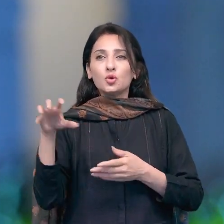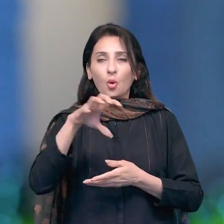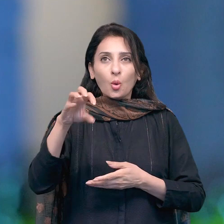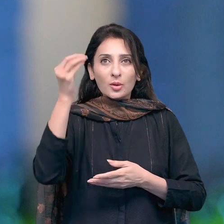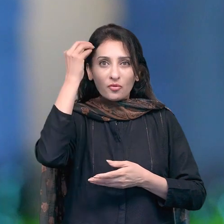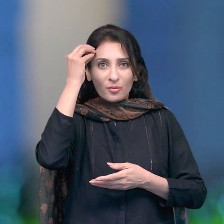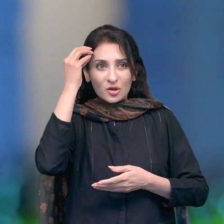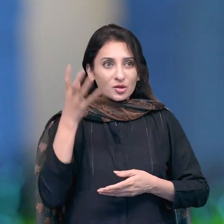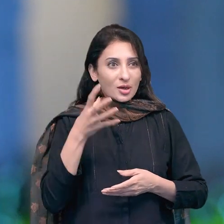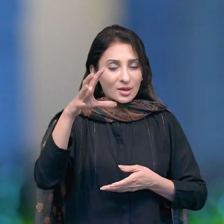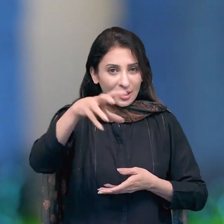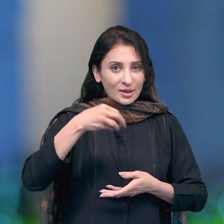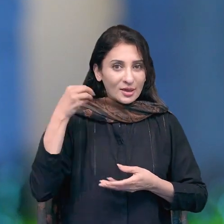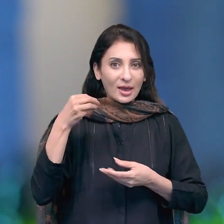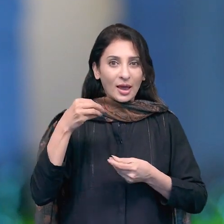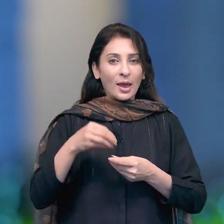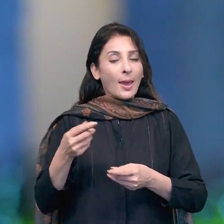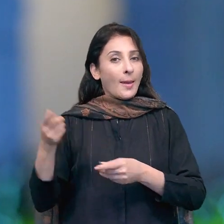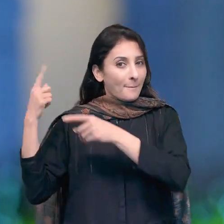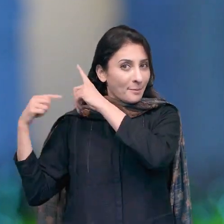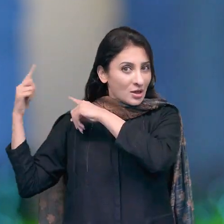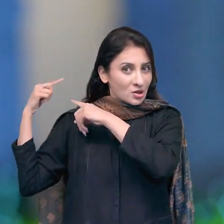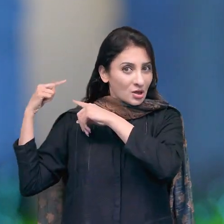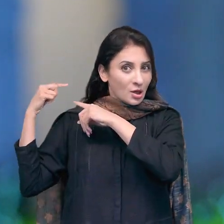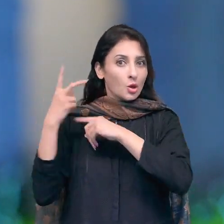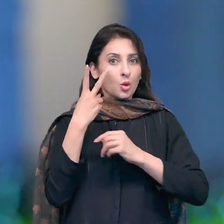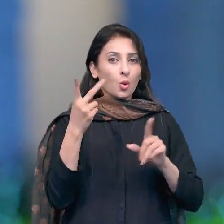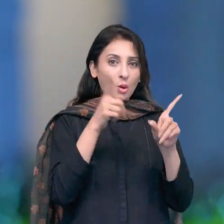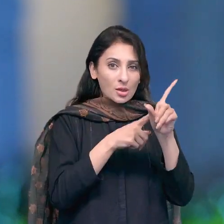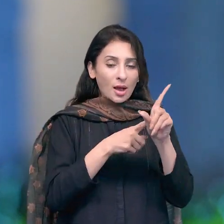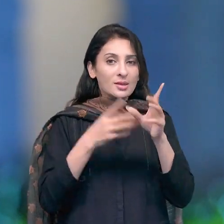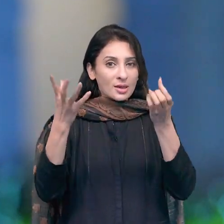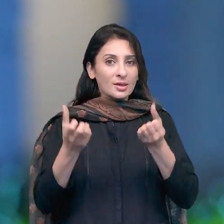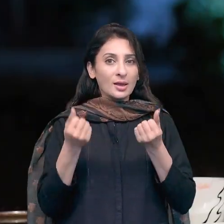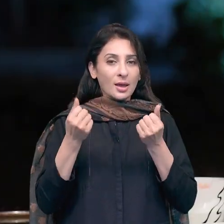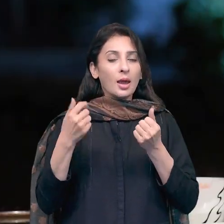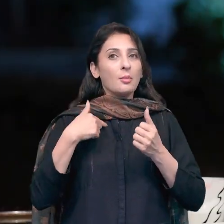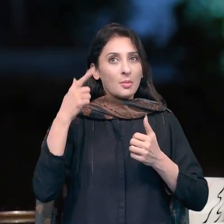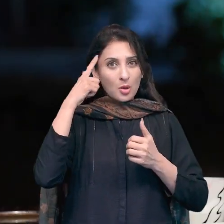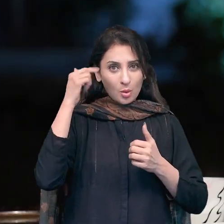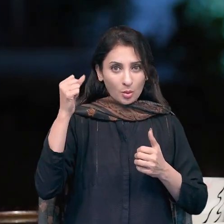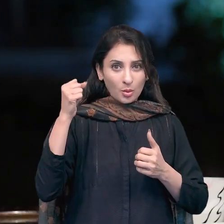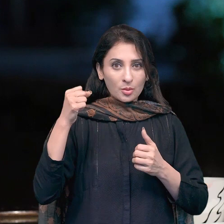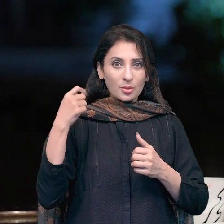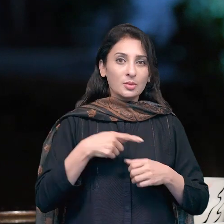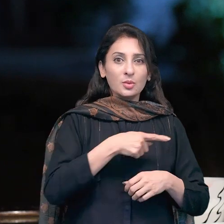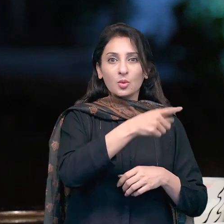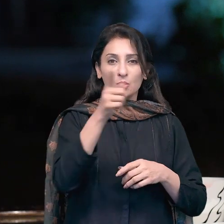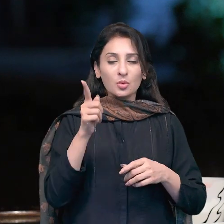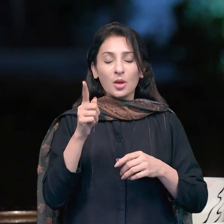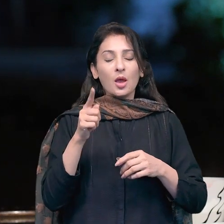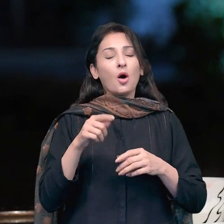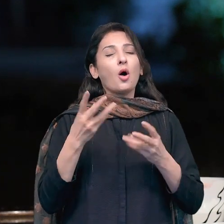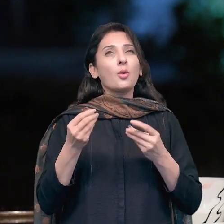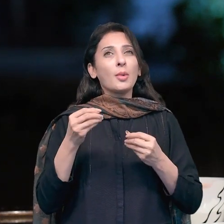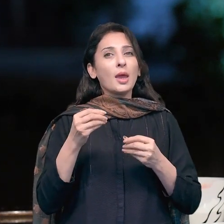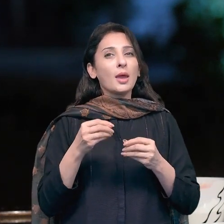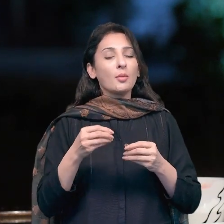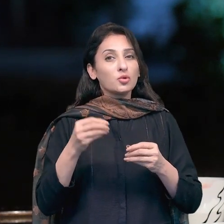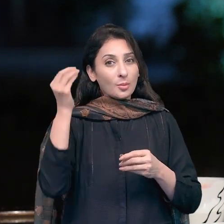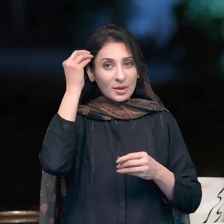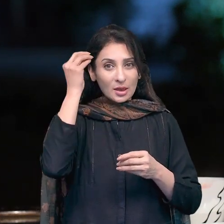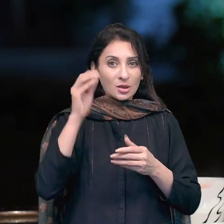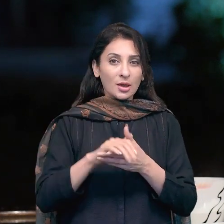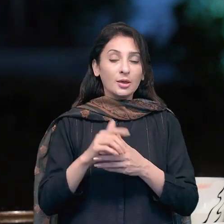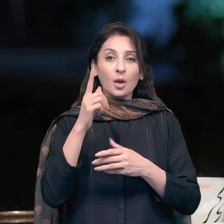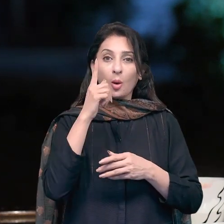conferences and interacting with different people over the past 2 years has led me to believe, and I'm hoping others around me have finally come to the conclusion, that until and